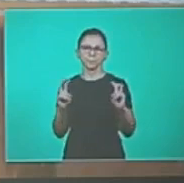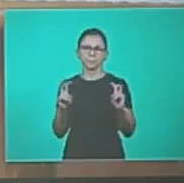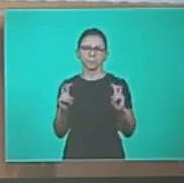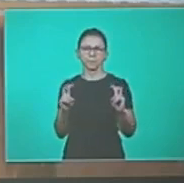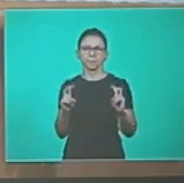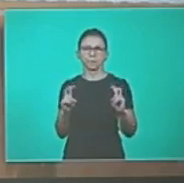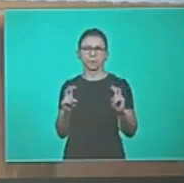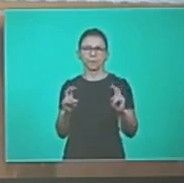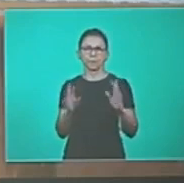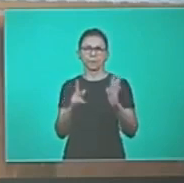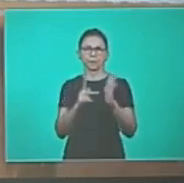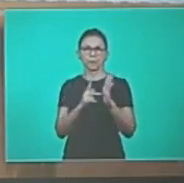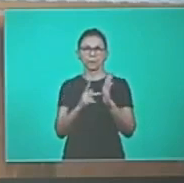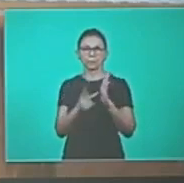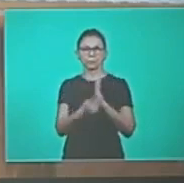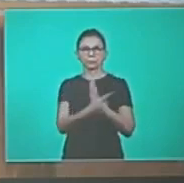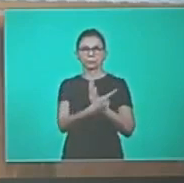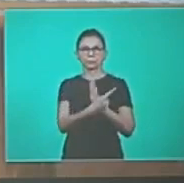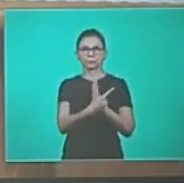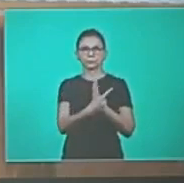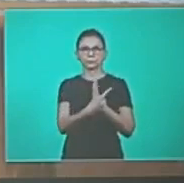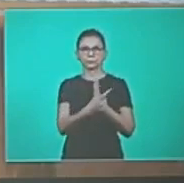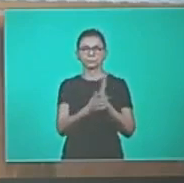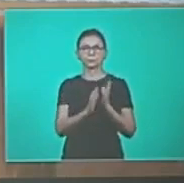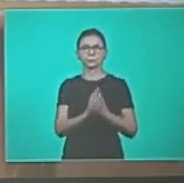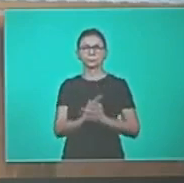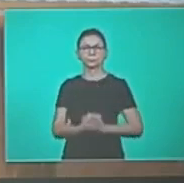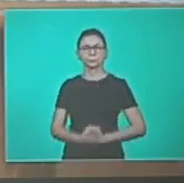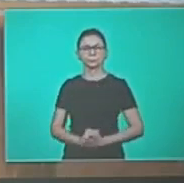was the parable of the wedding.